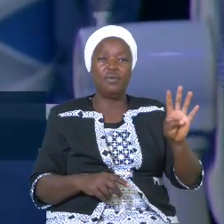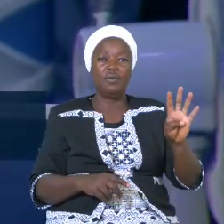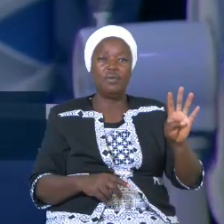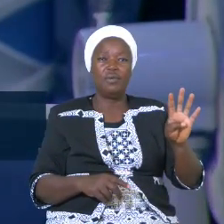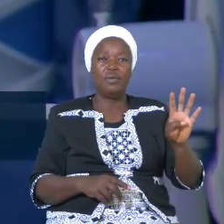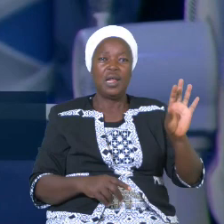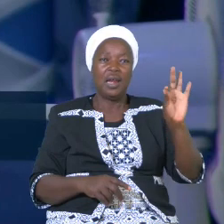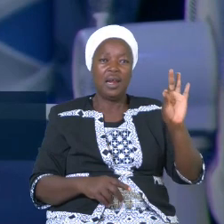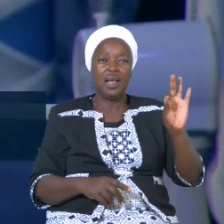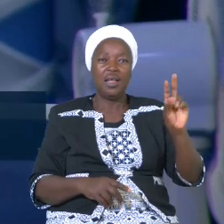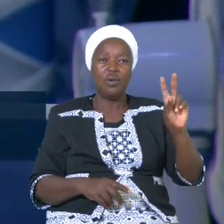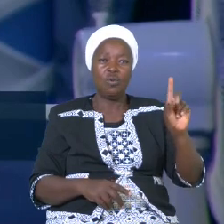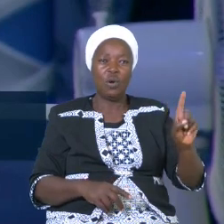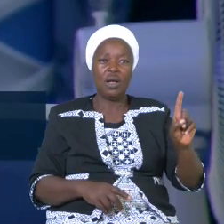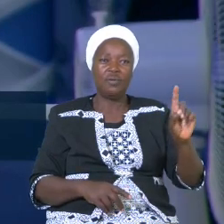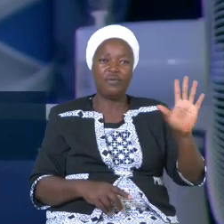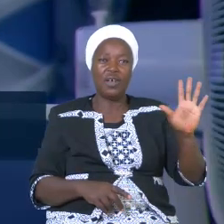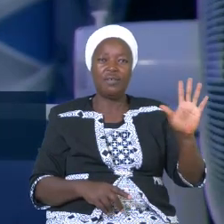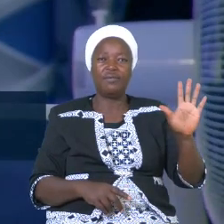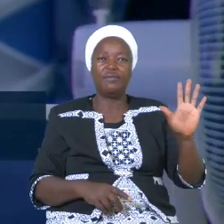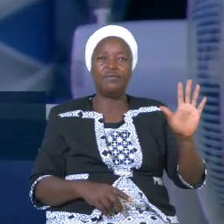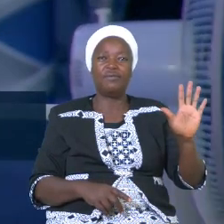9 1 5